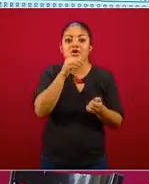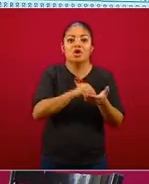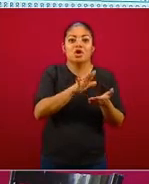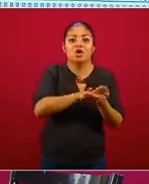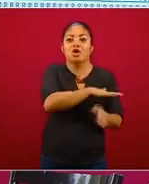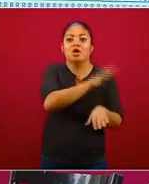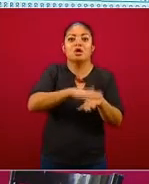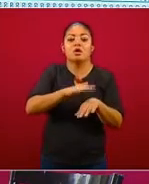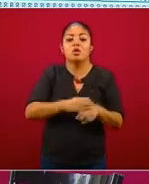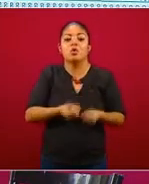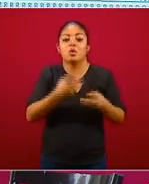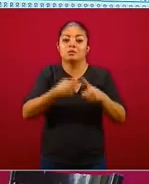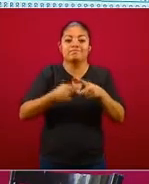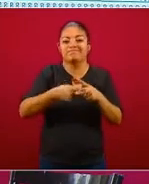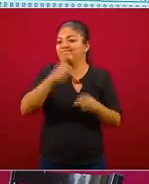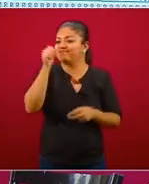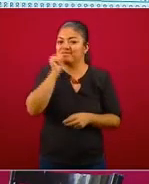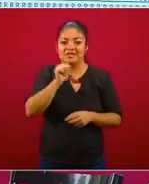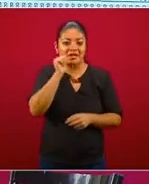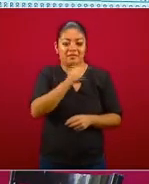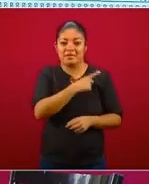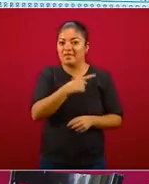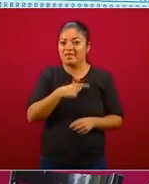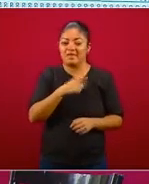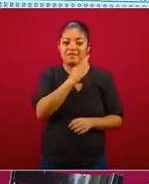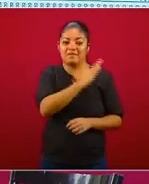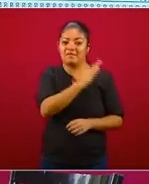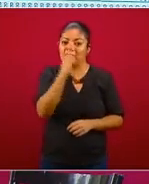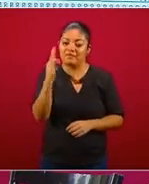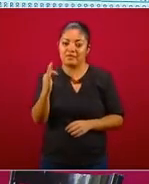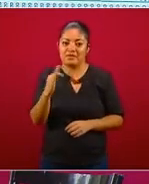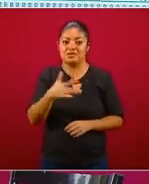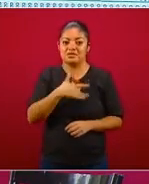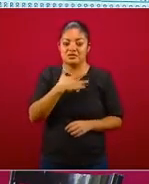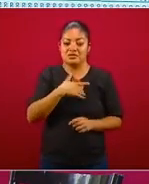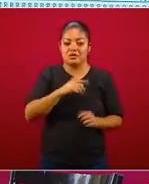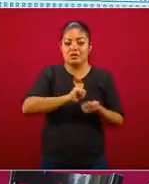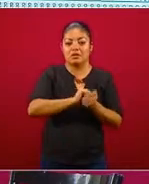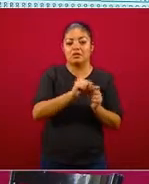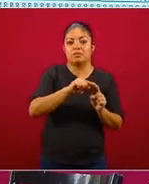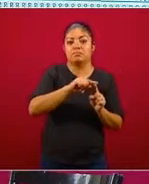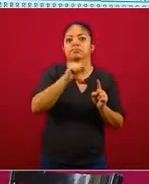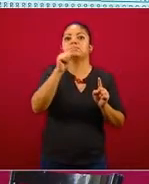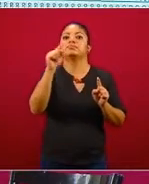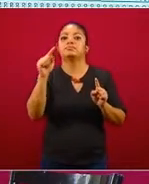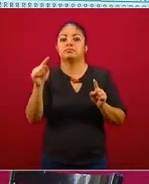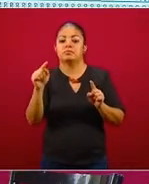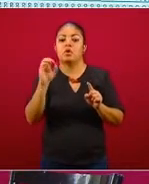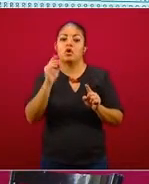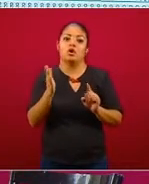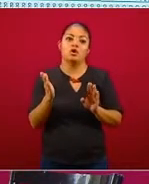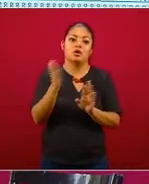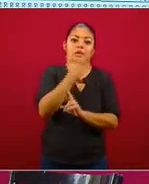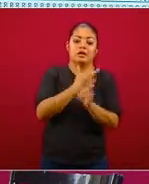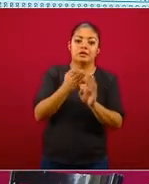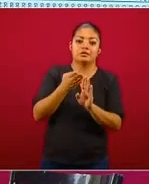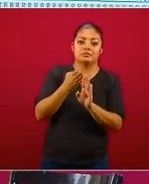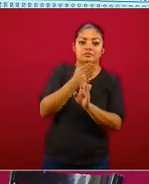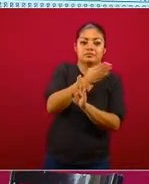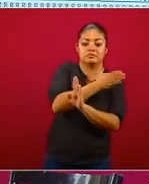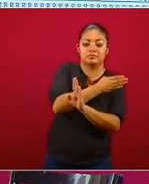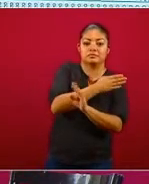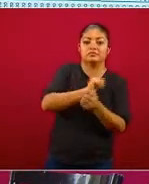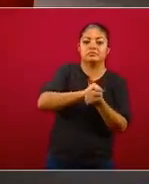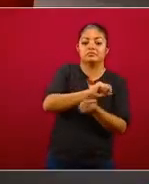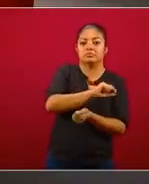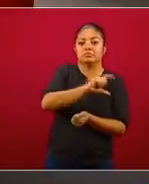notificación. is Eso lo close comparamos though to siempre what con is por happening. fecha de And if inicio de we los add síntomas, on the la curva suspect se extiende cases hacia el to that, pasado we y can see podemos ver this. una mayor